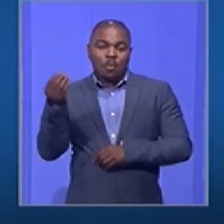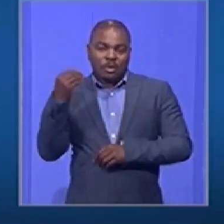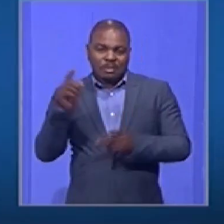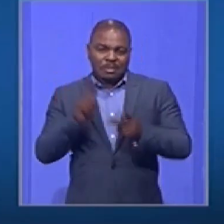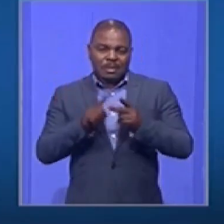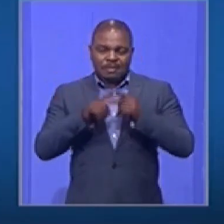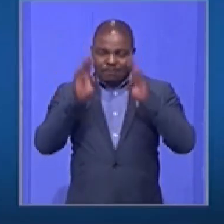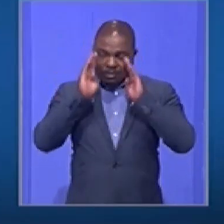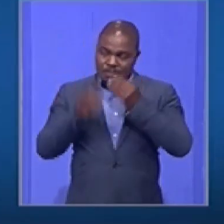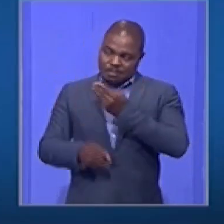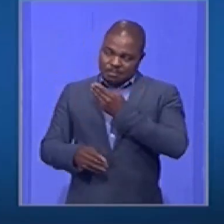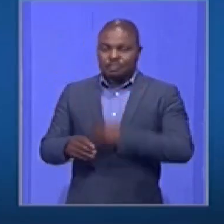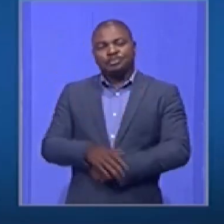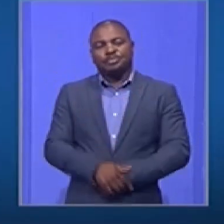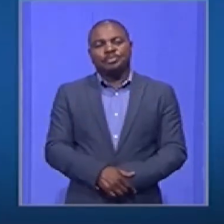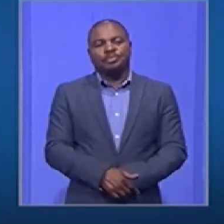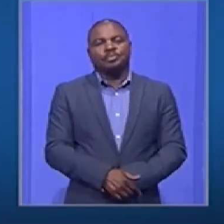Facebook.